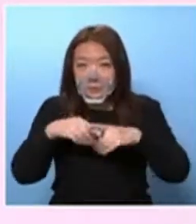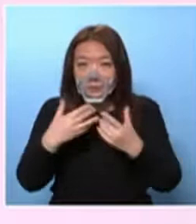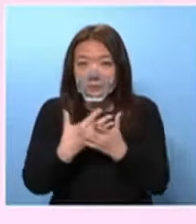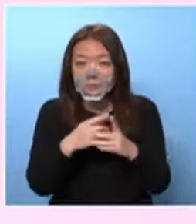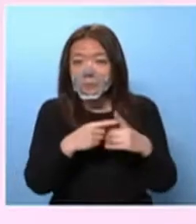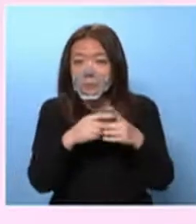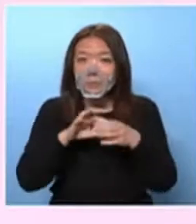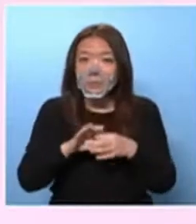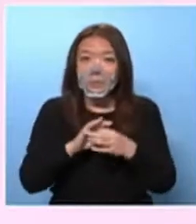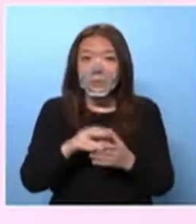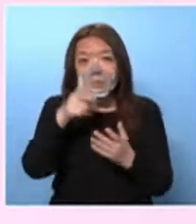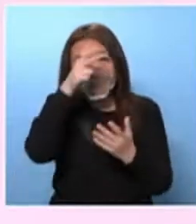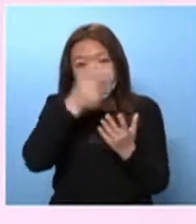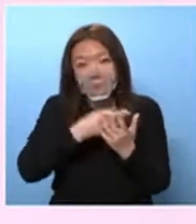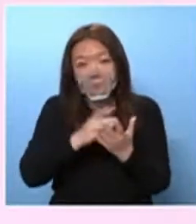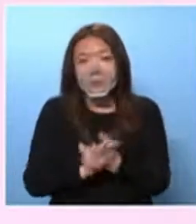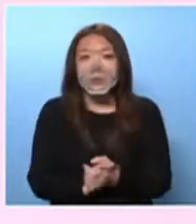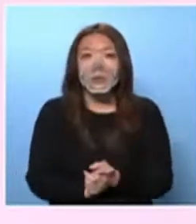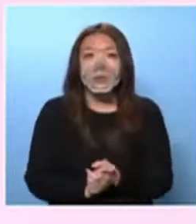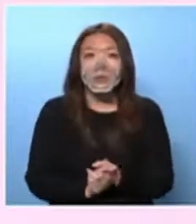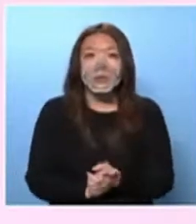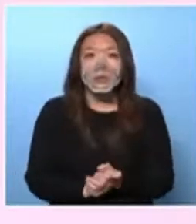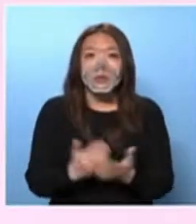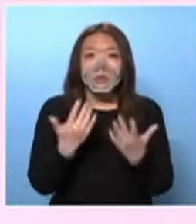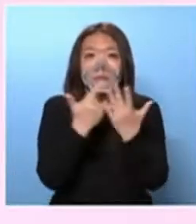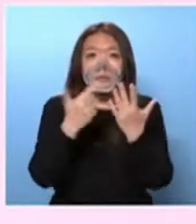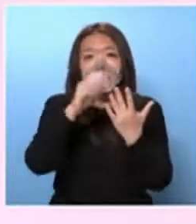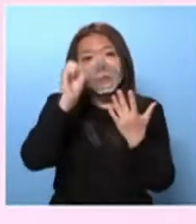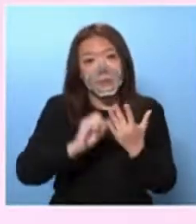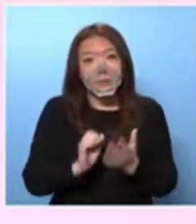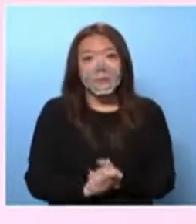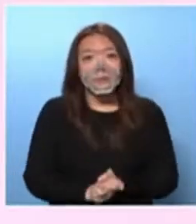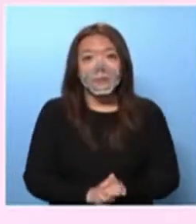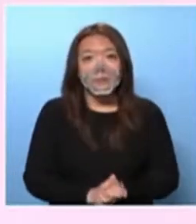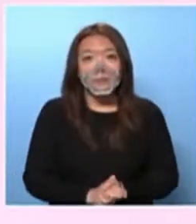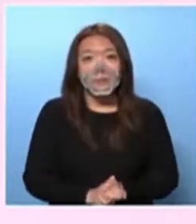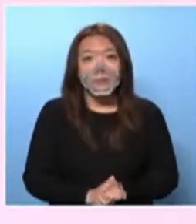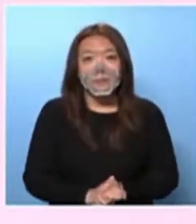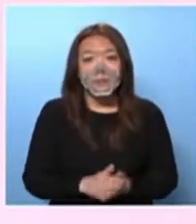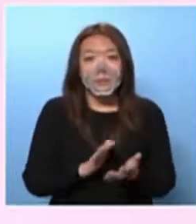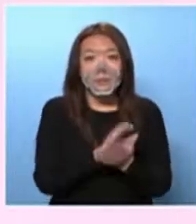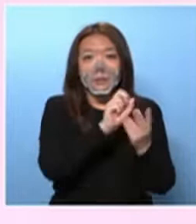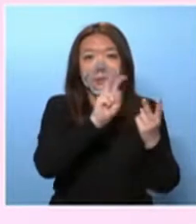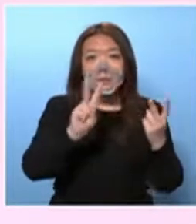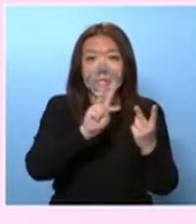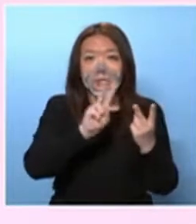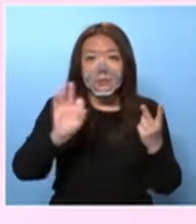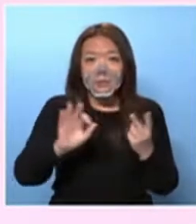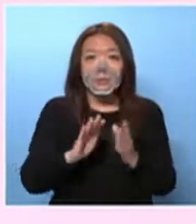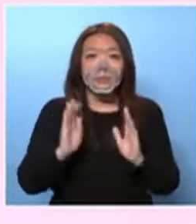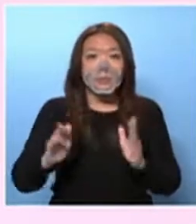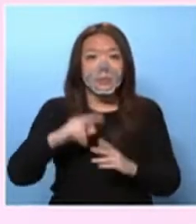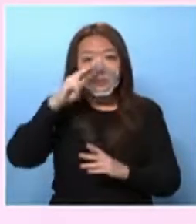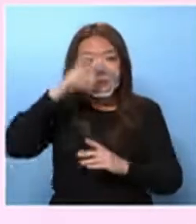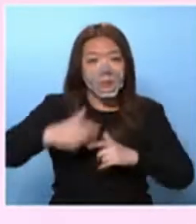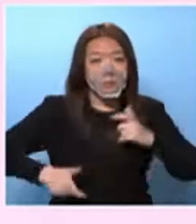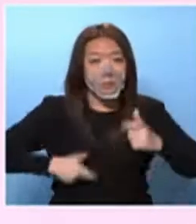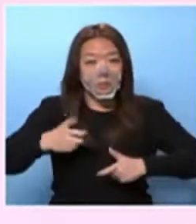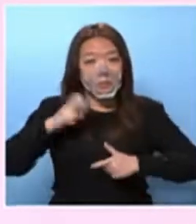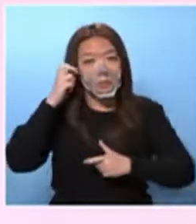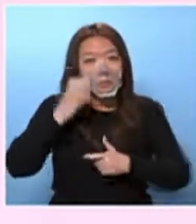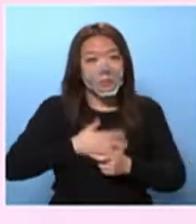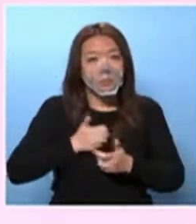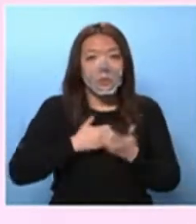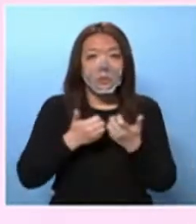on education, social welfare, and healthcare, which are the three policy areas closely related to people's livelihood, accounts for about